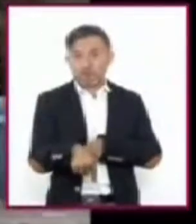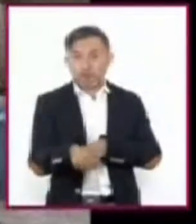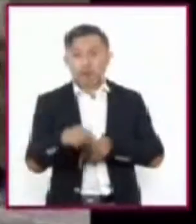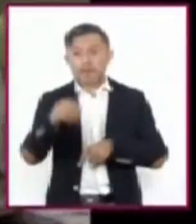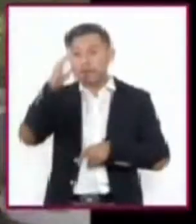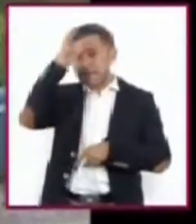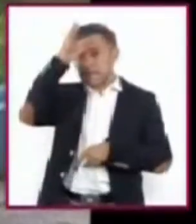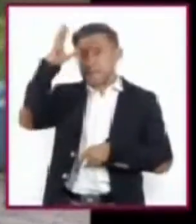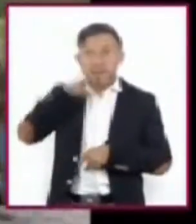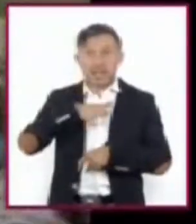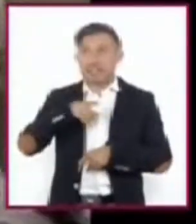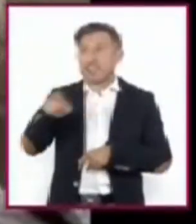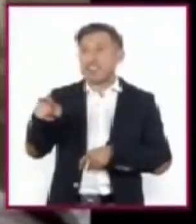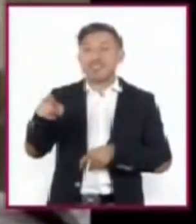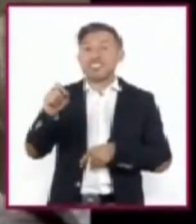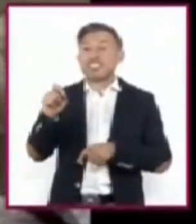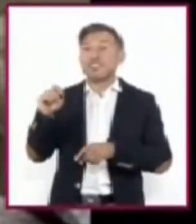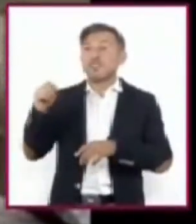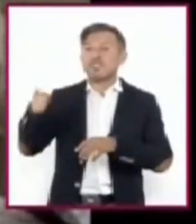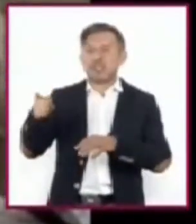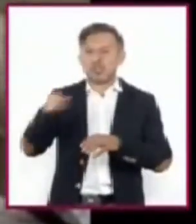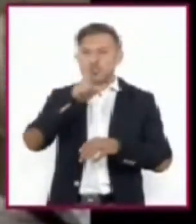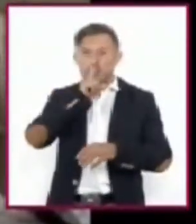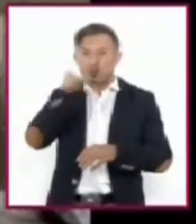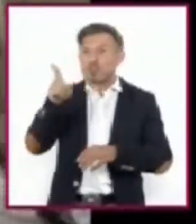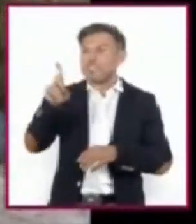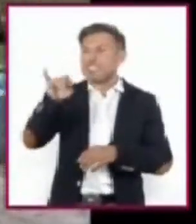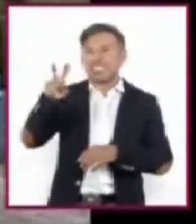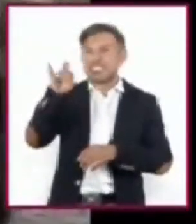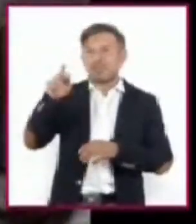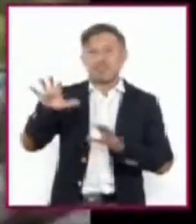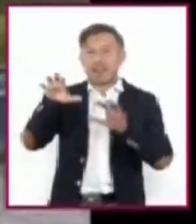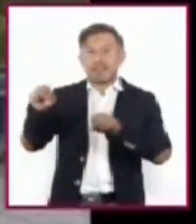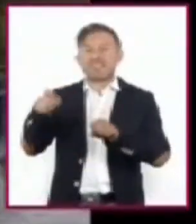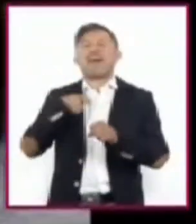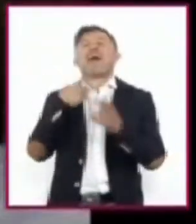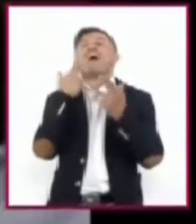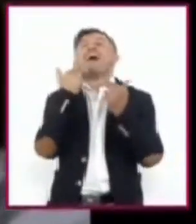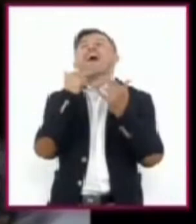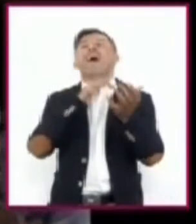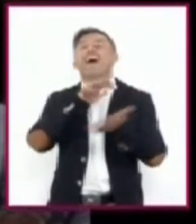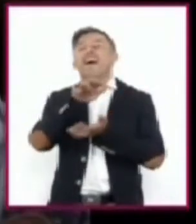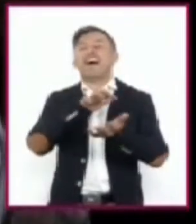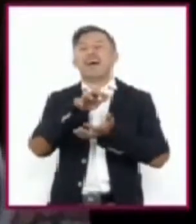man of distinction, a real big spender!